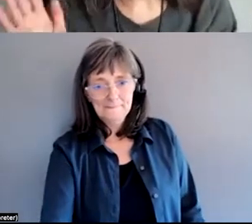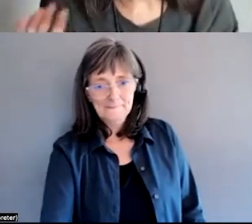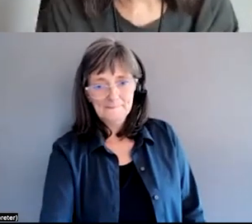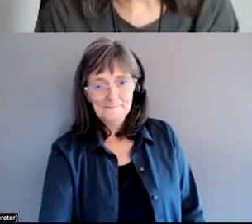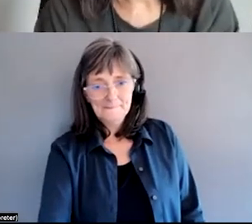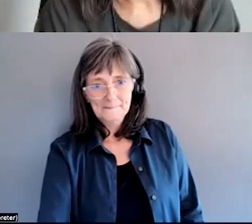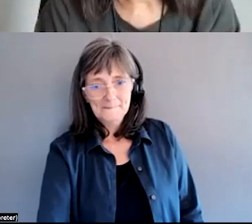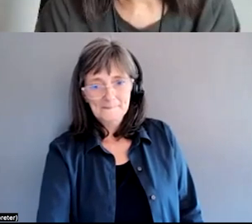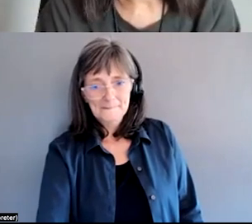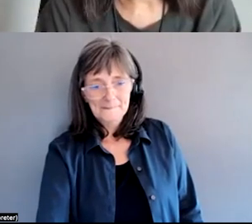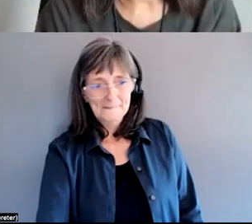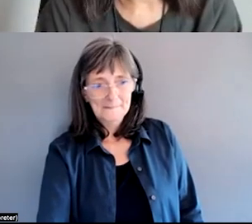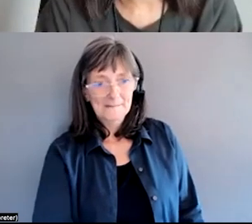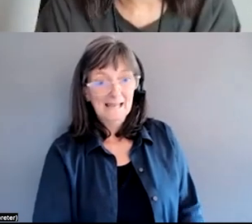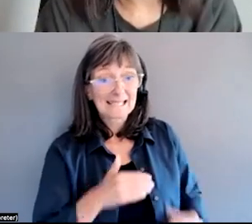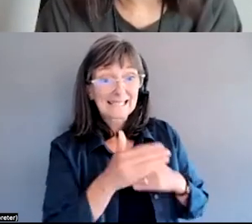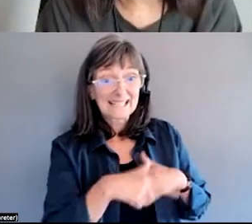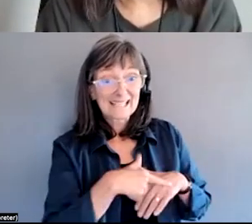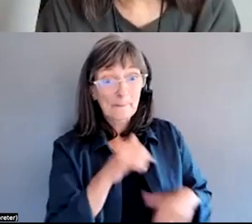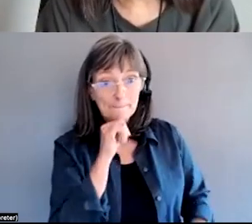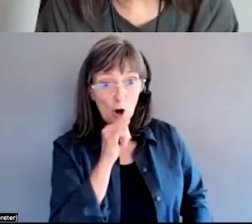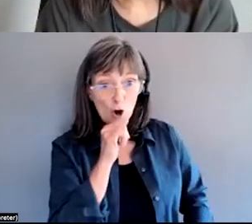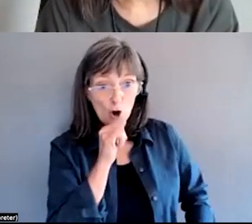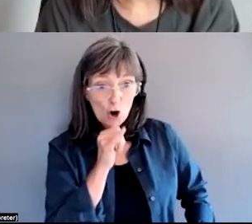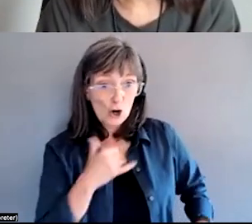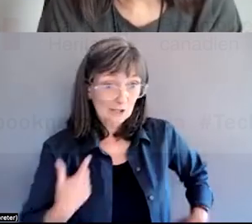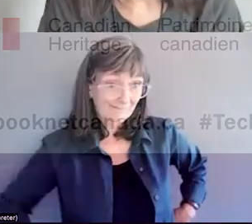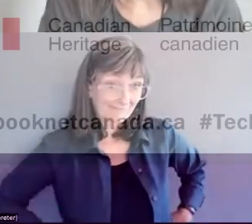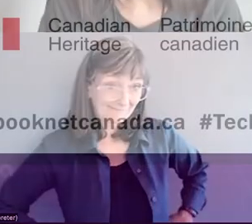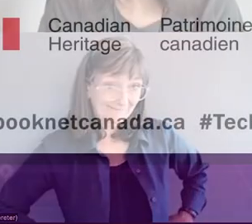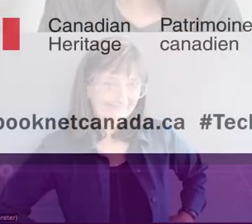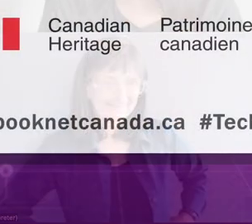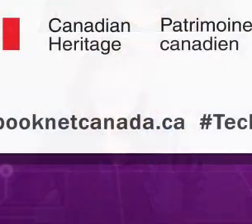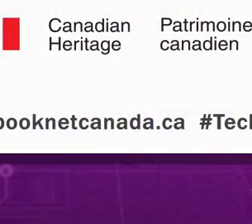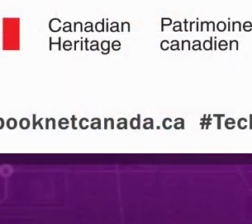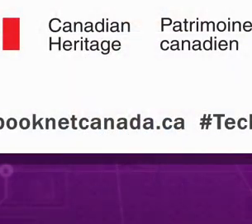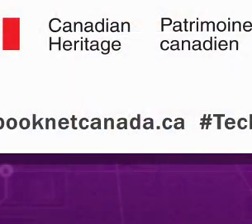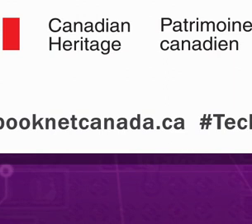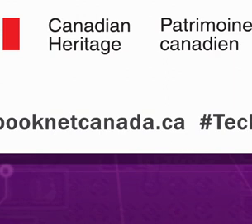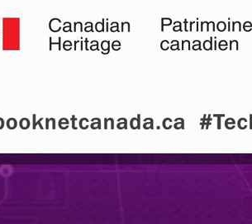Bye. Next time in a bar. This was-